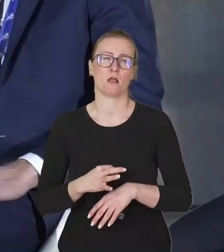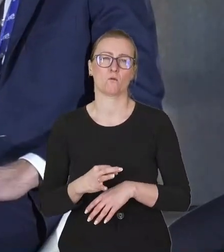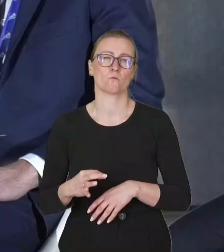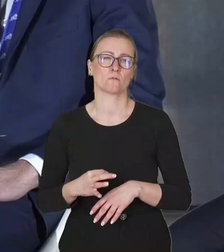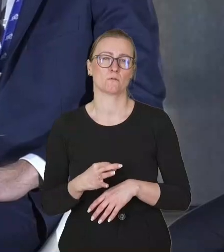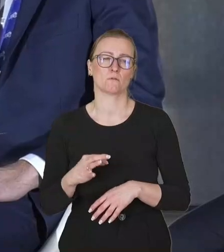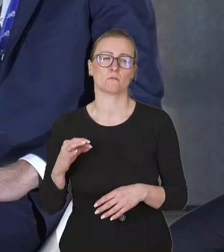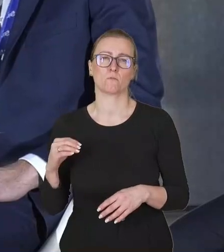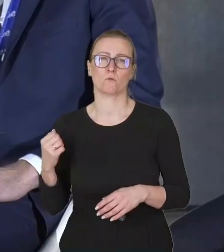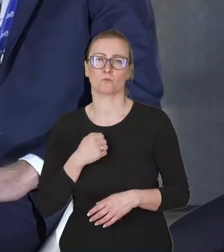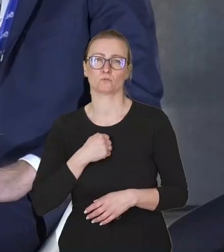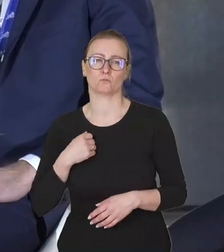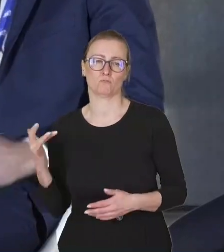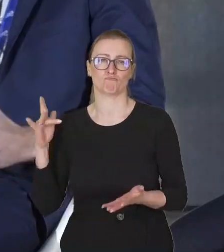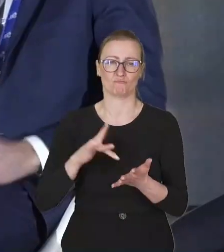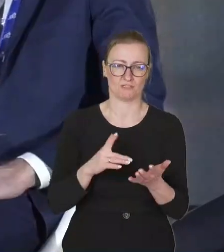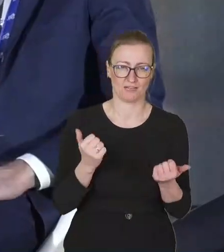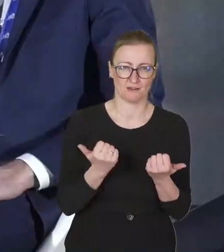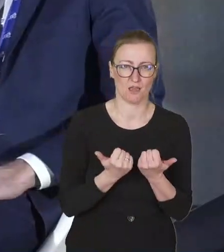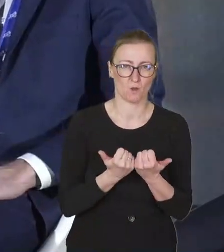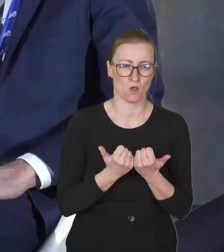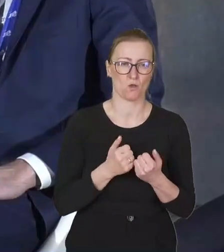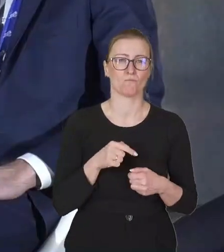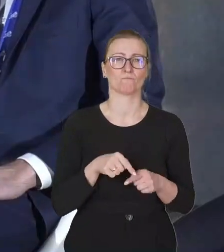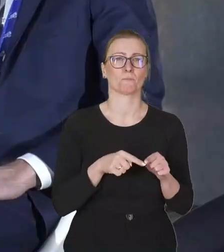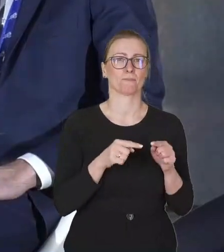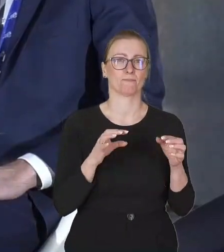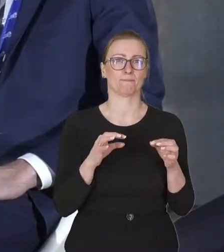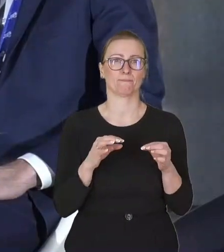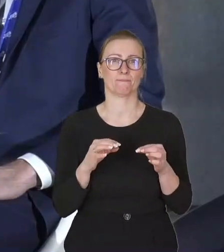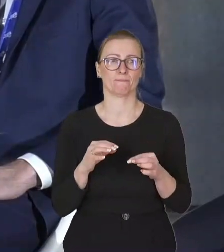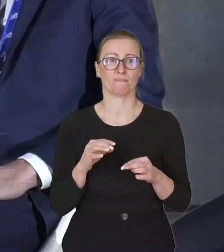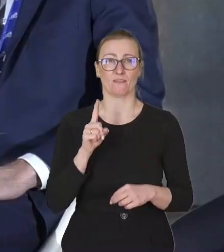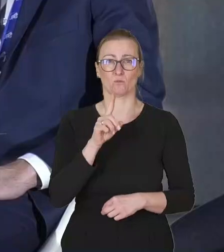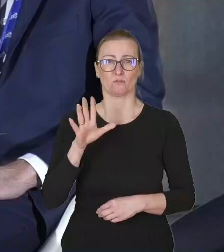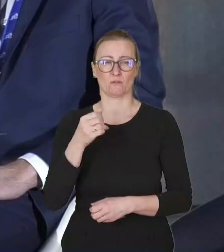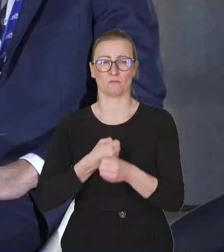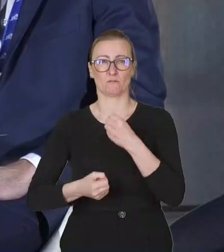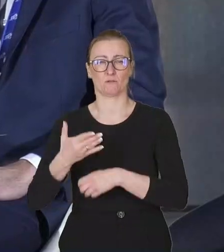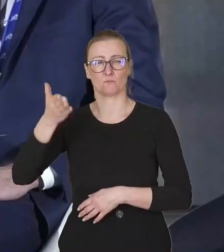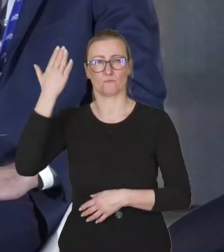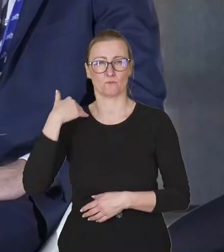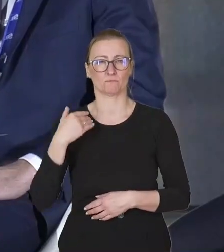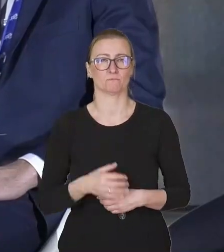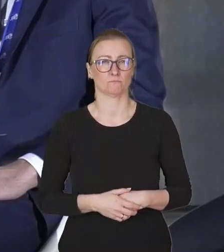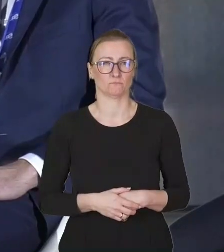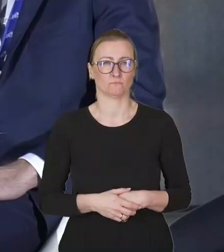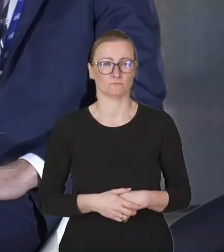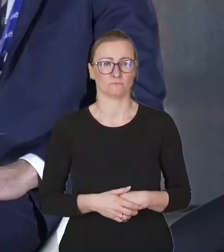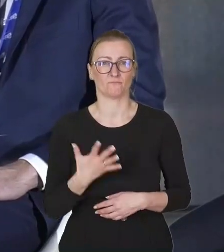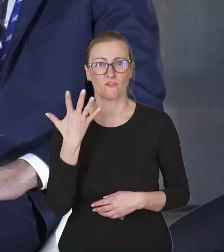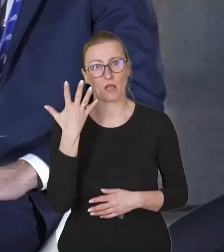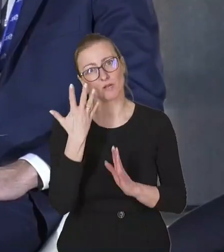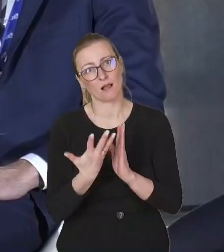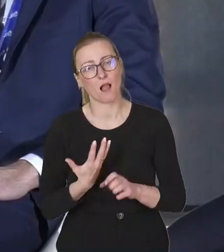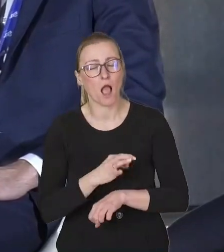than 5 hours. As Vigo Photonics, as a deep company, we're also a huge beneficiary of a lot of funds for research and innovation, and